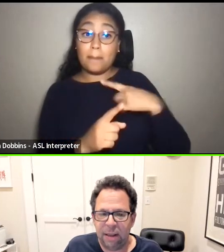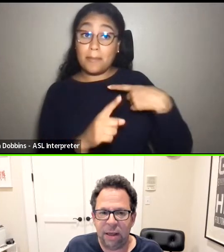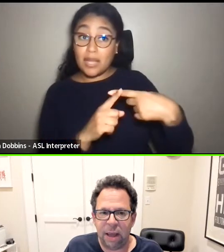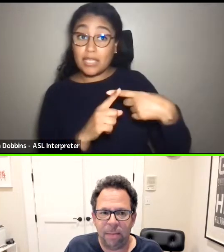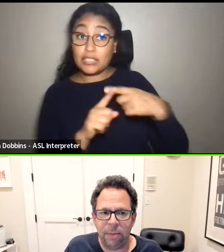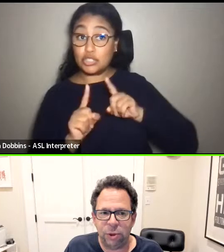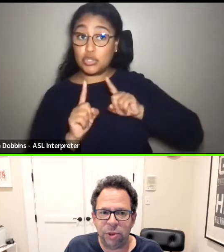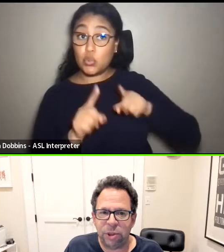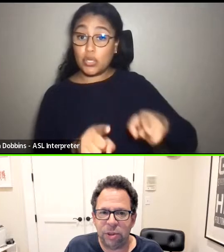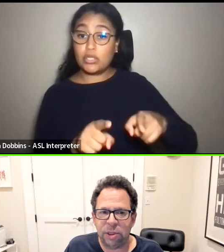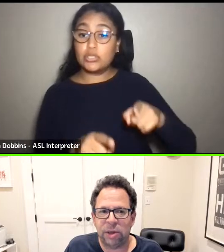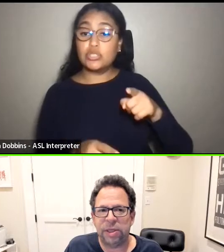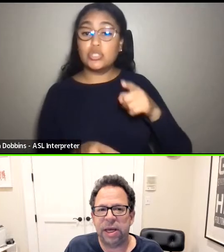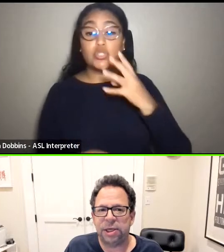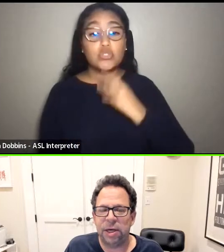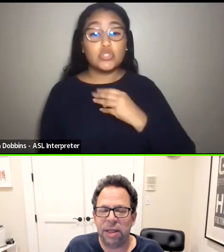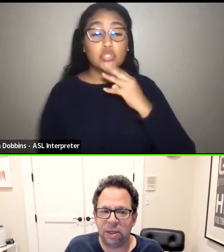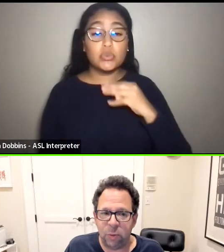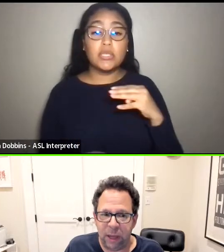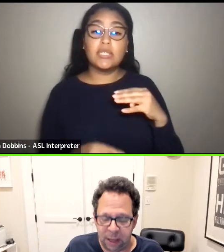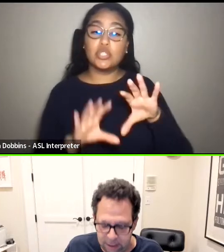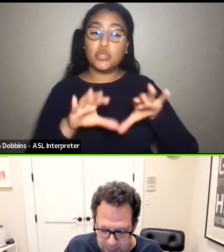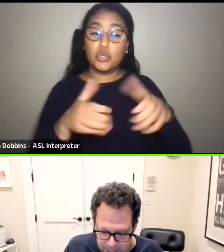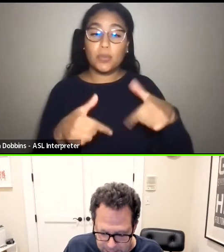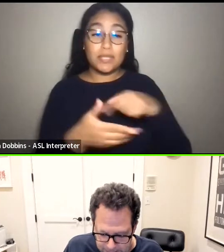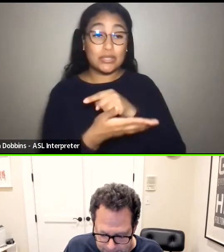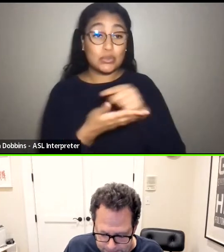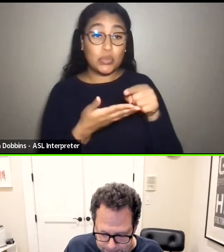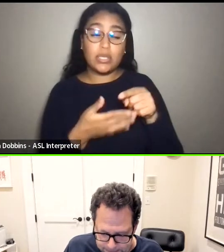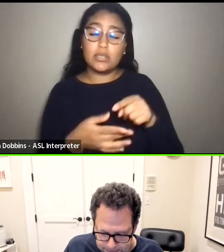attended the Jewish Students Association this week.